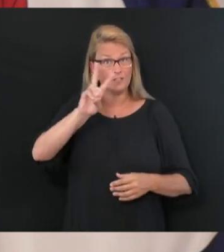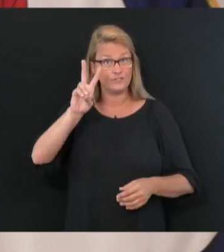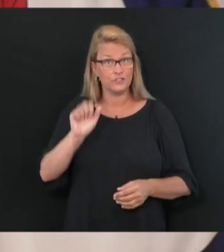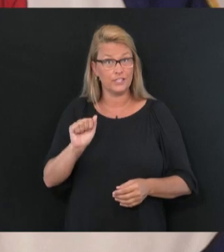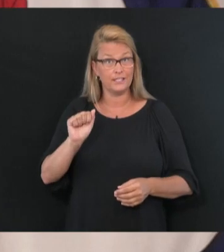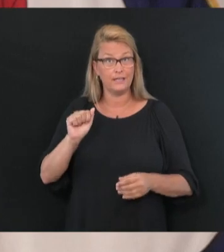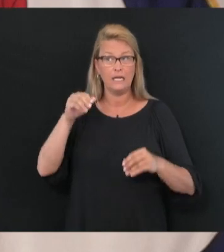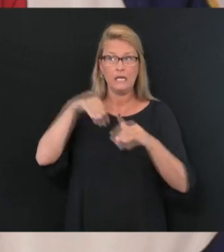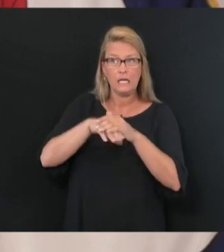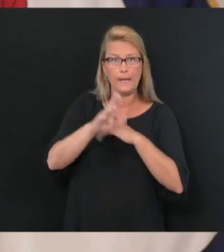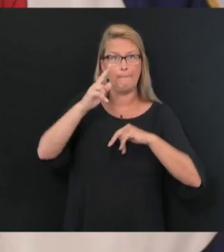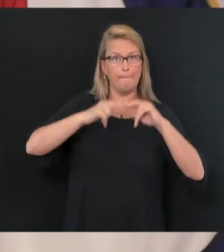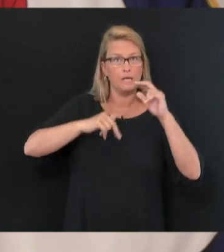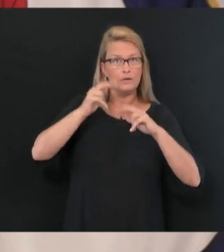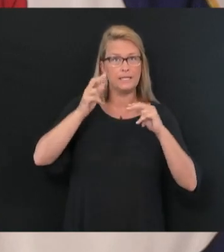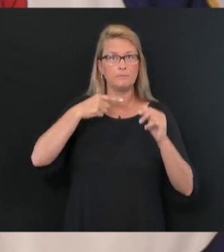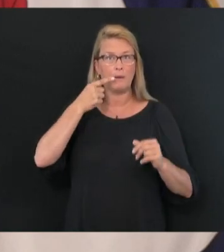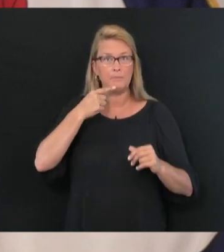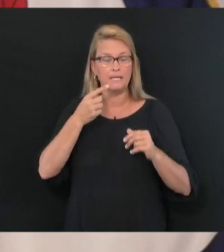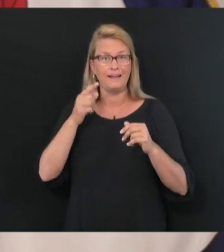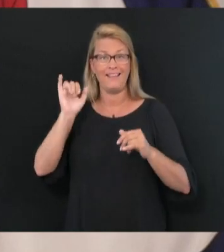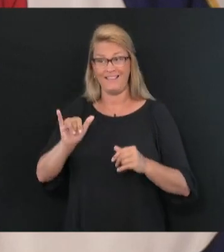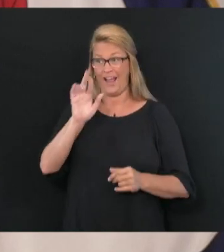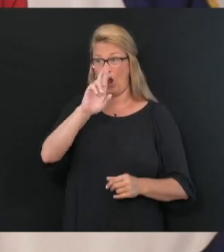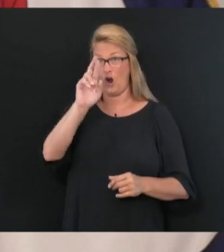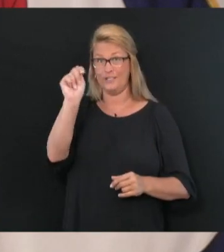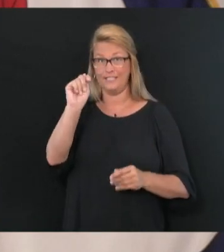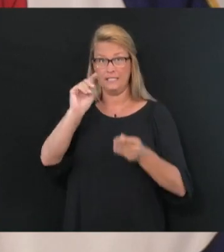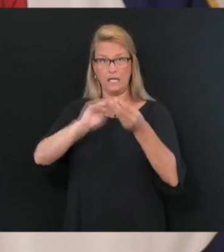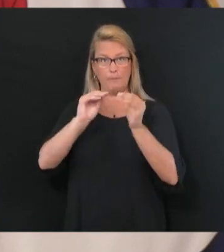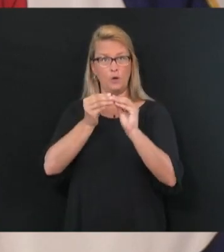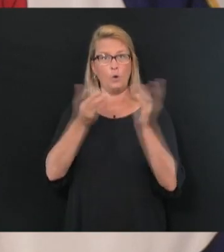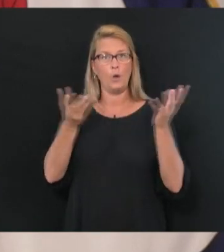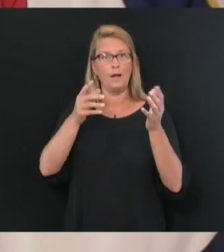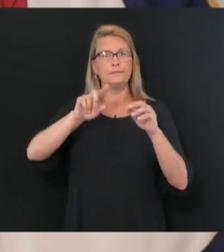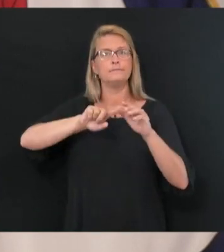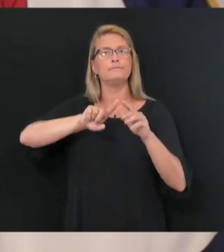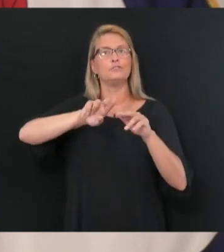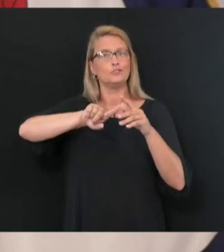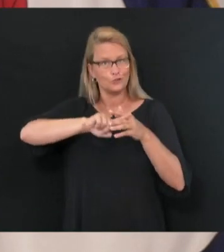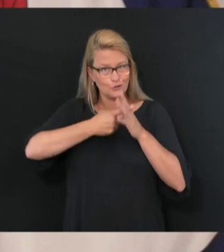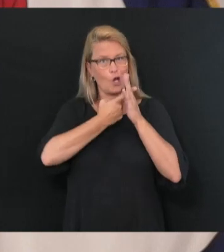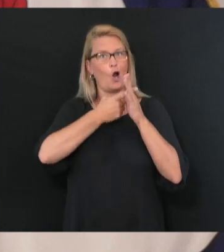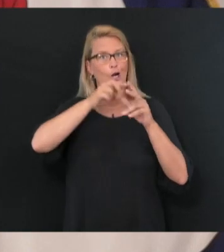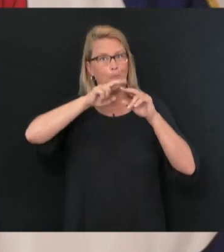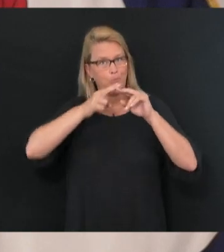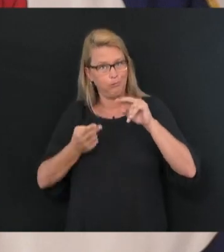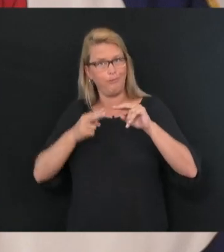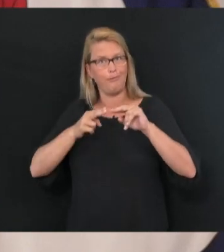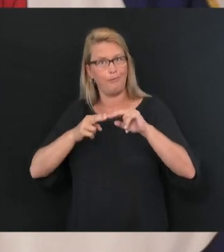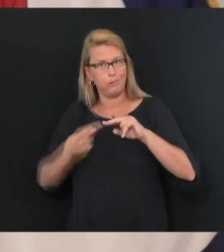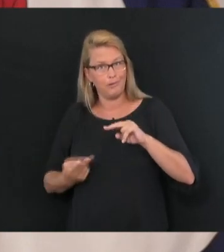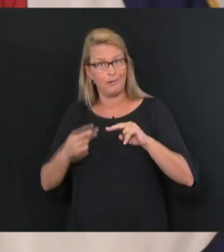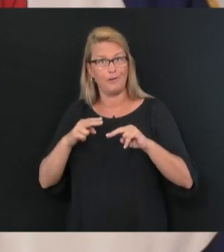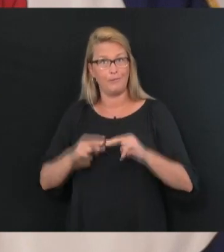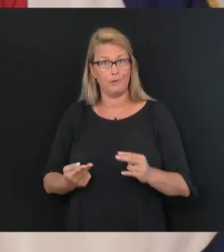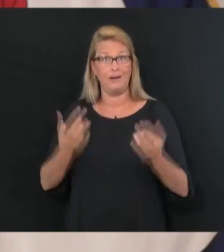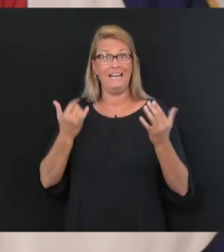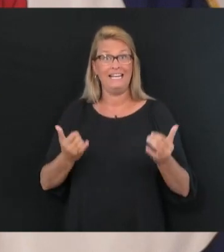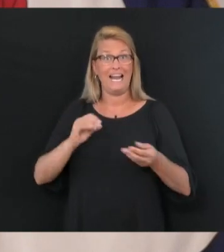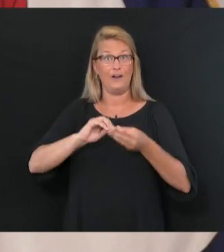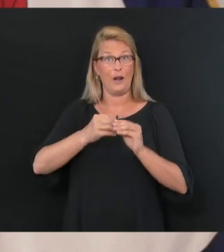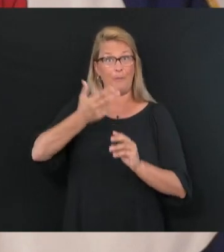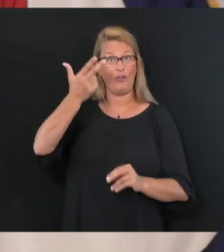building, that RT value started down. And so today we're 13th in the nation. We